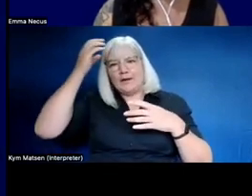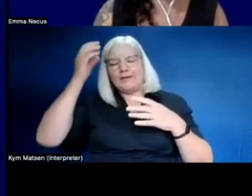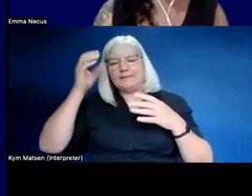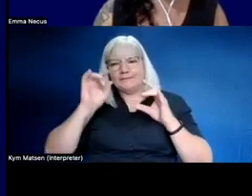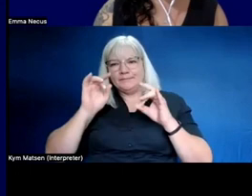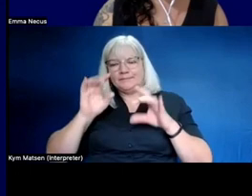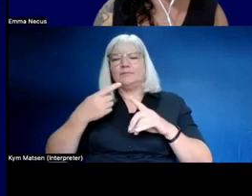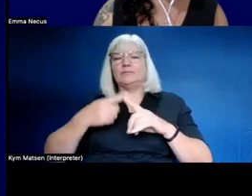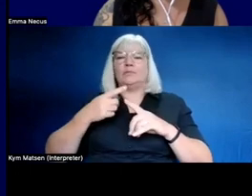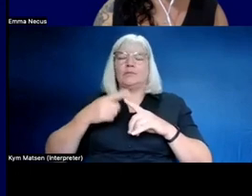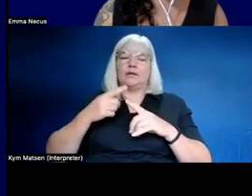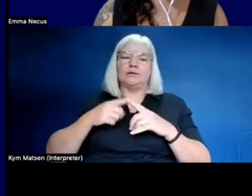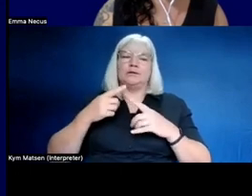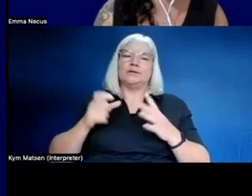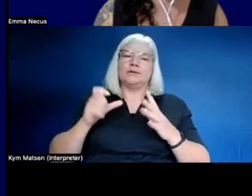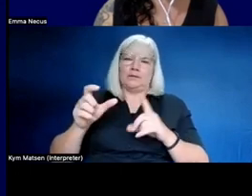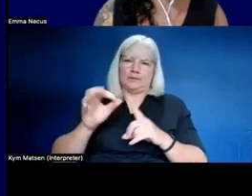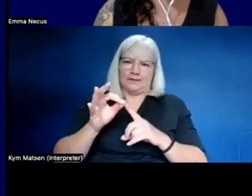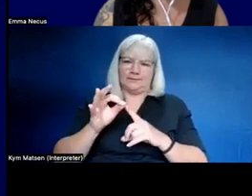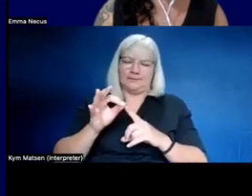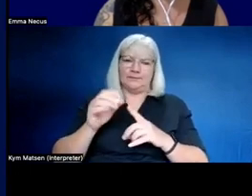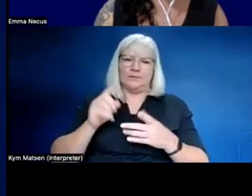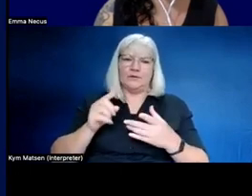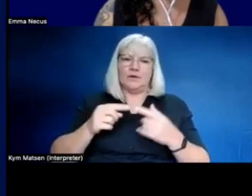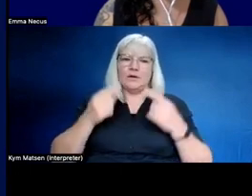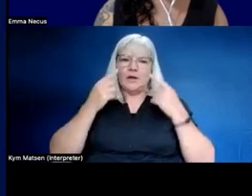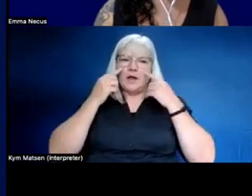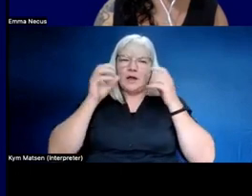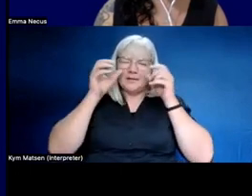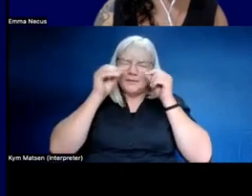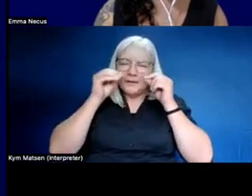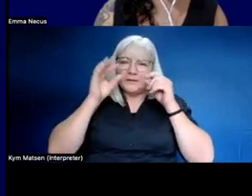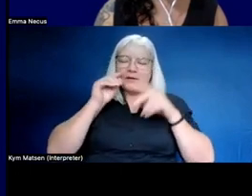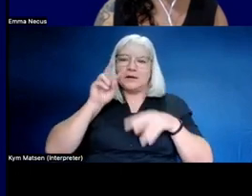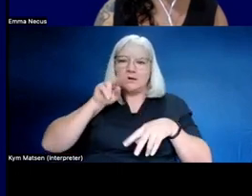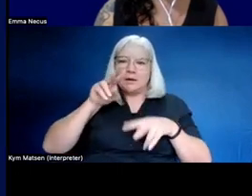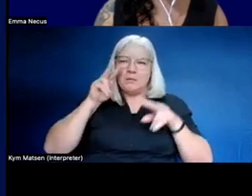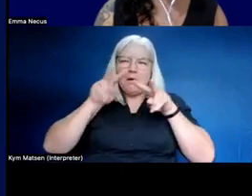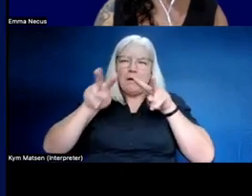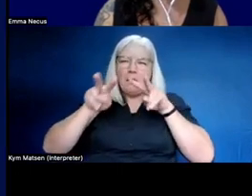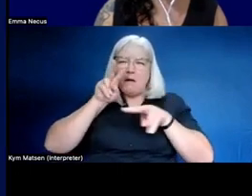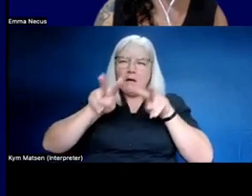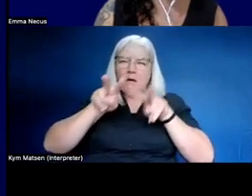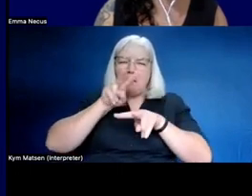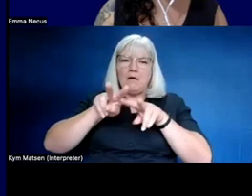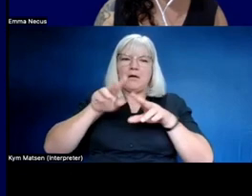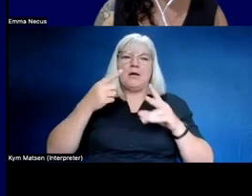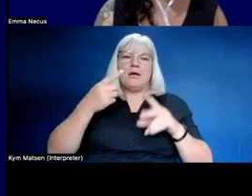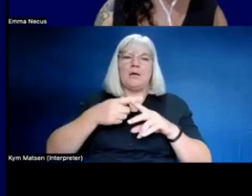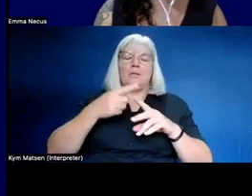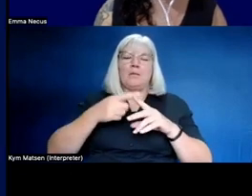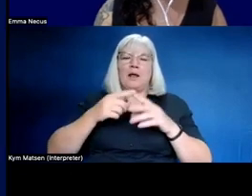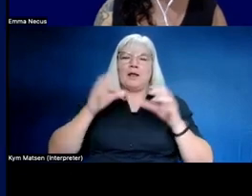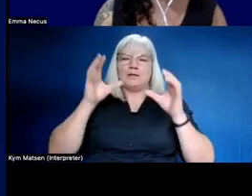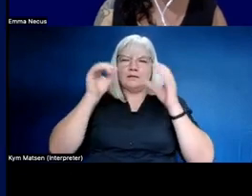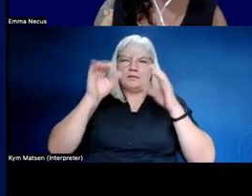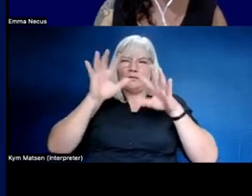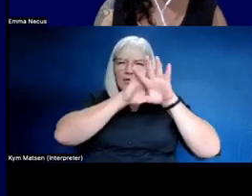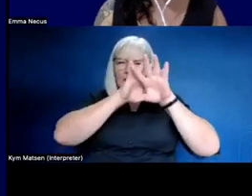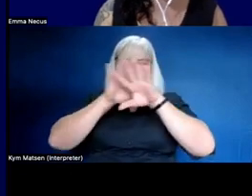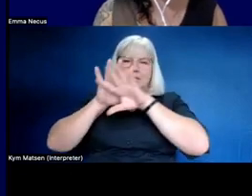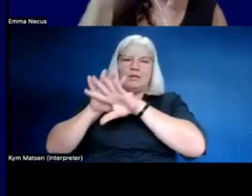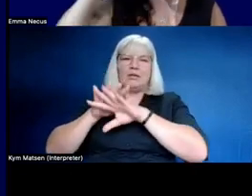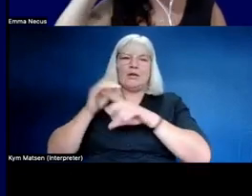cataracts. She has an absent eardrum on the left side, conductive hearing loss on the right side, and is unable to wear a bone conducting aid due